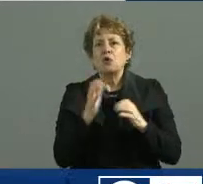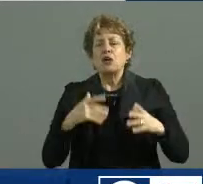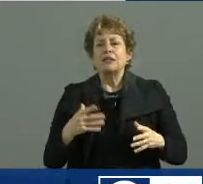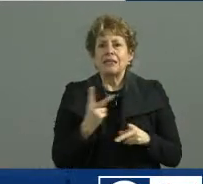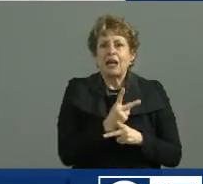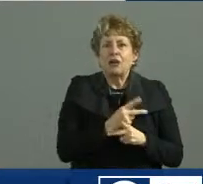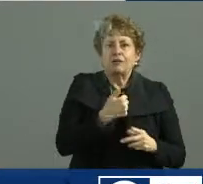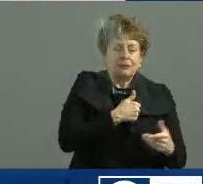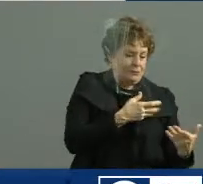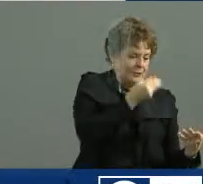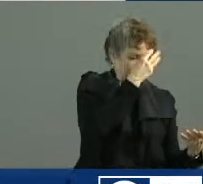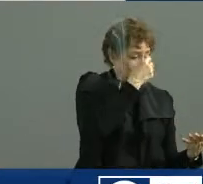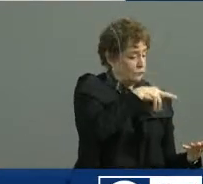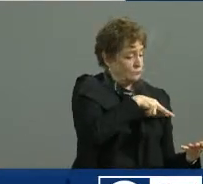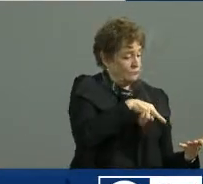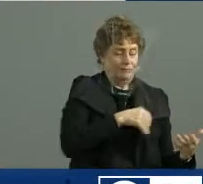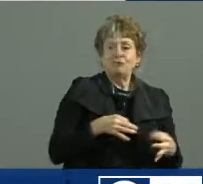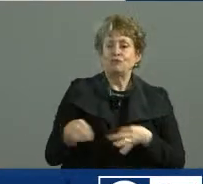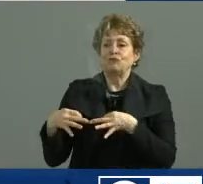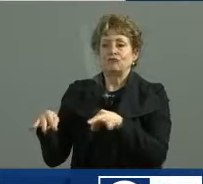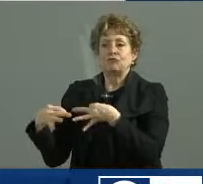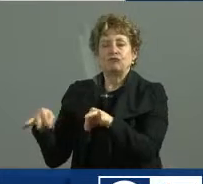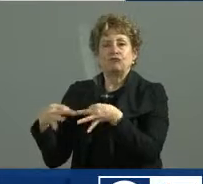encouraging them to get vaccinated.